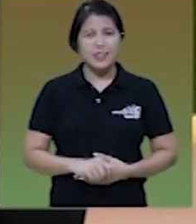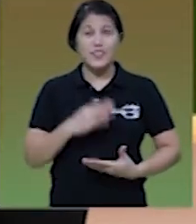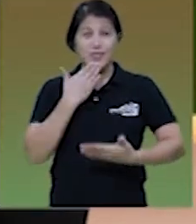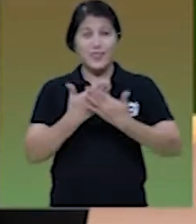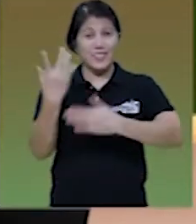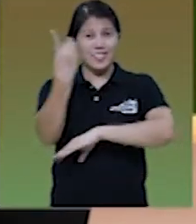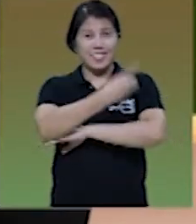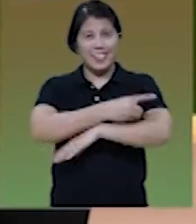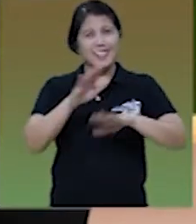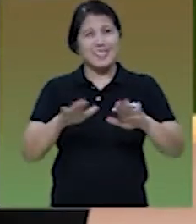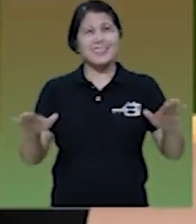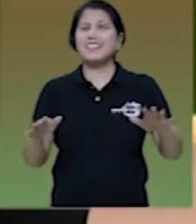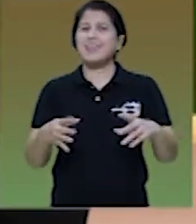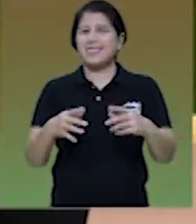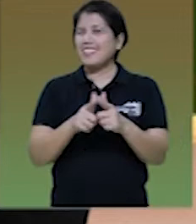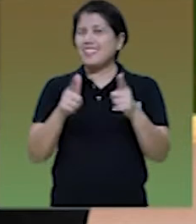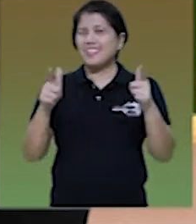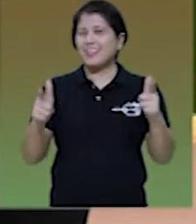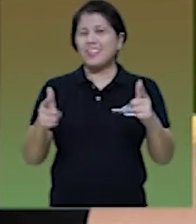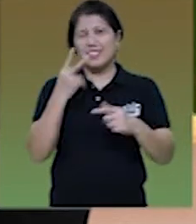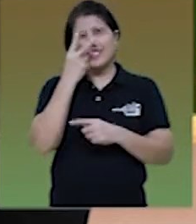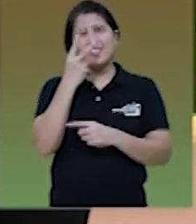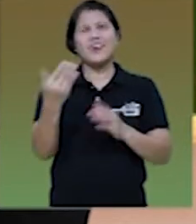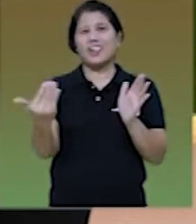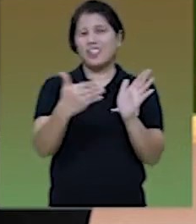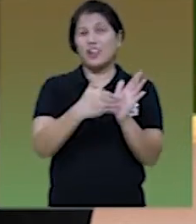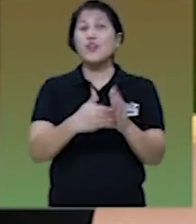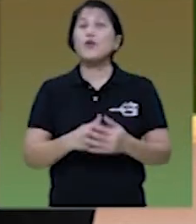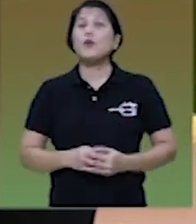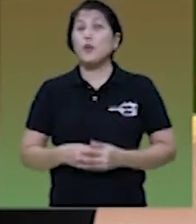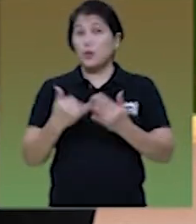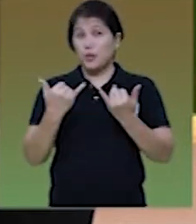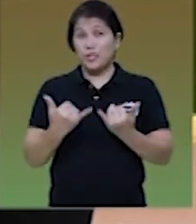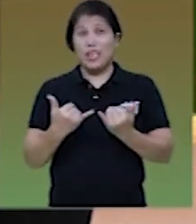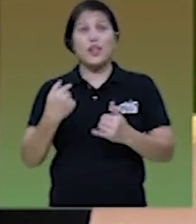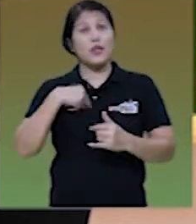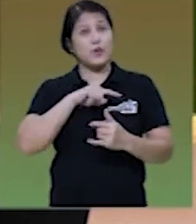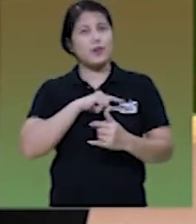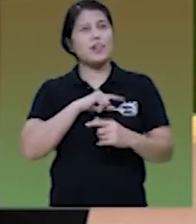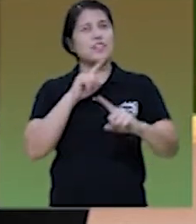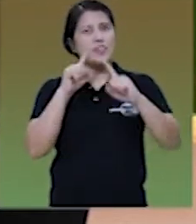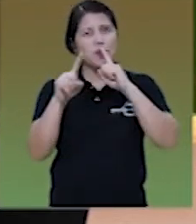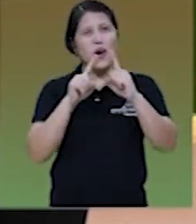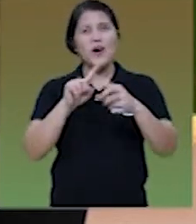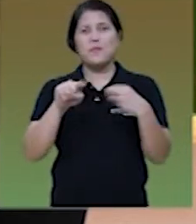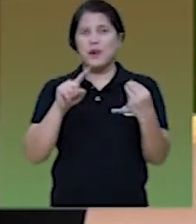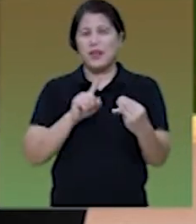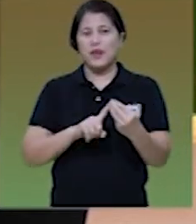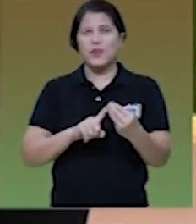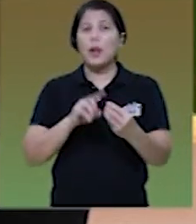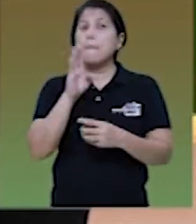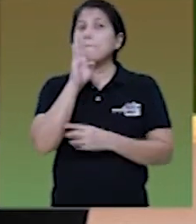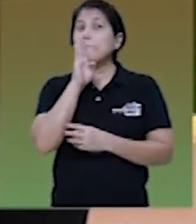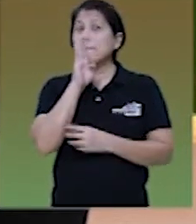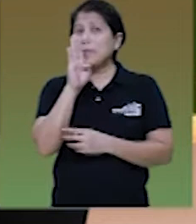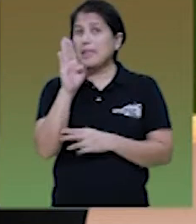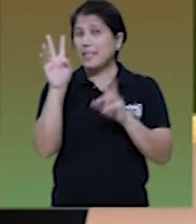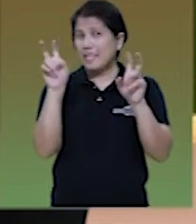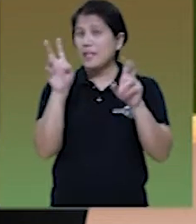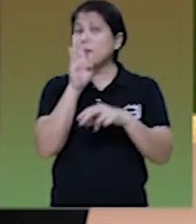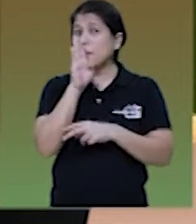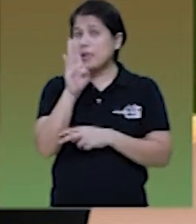Good day, kids. It's great to see you all again. Today, we are going to talk about be